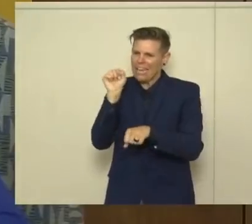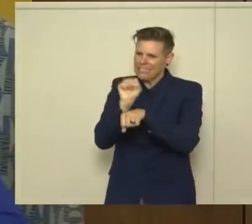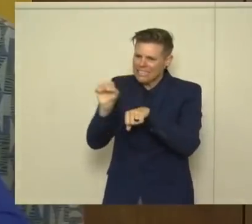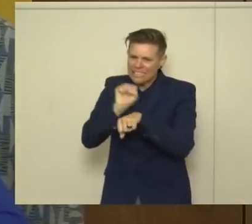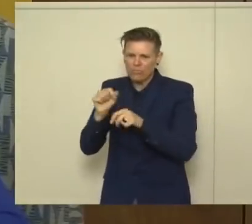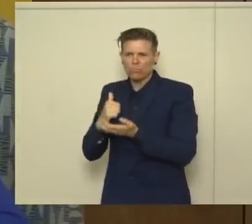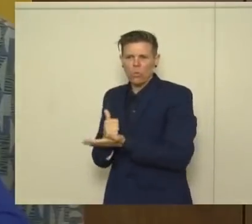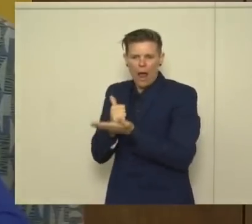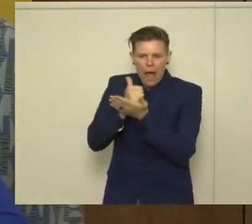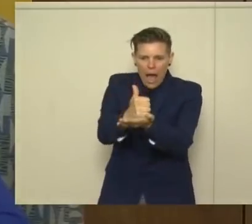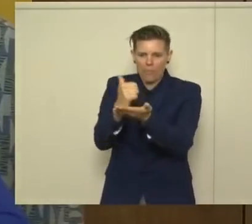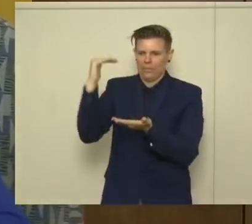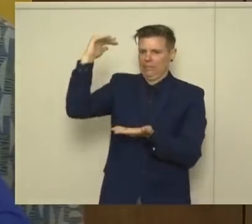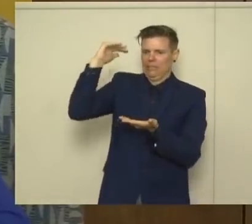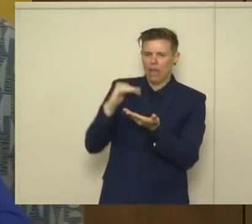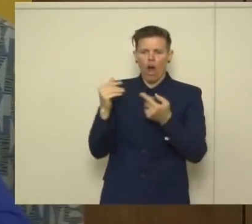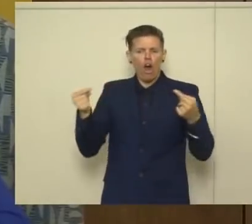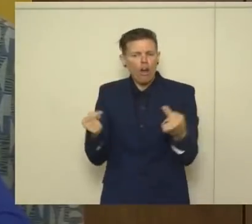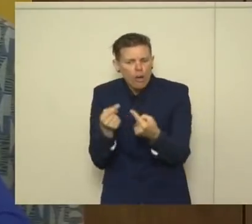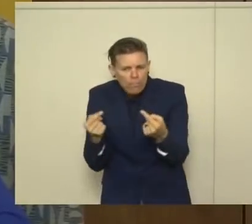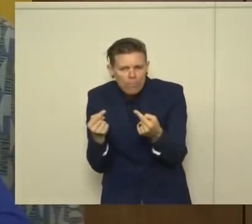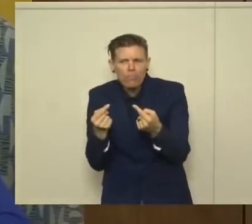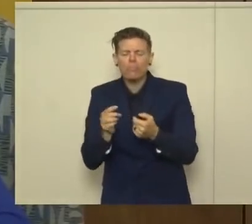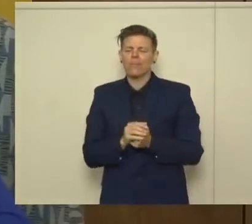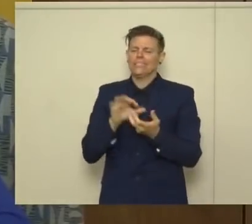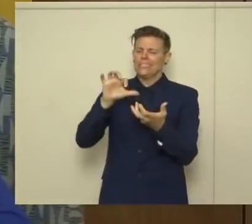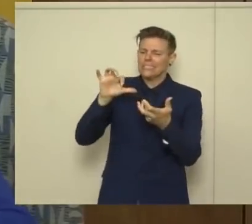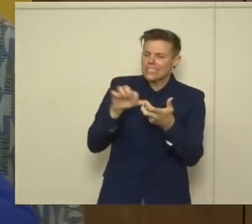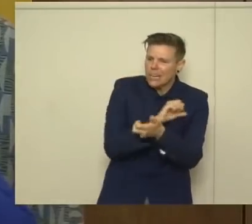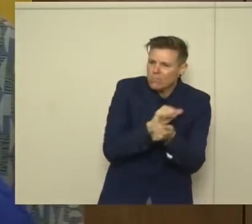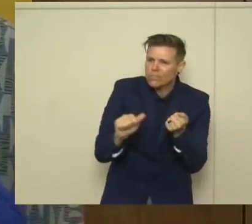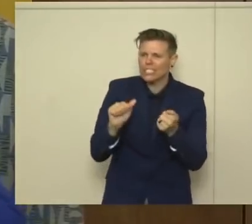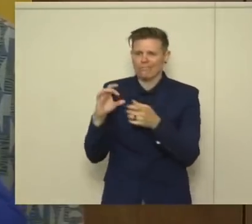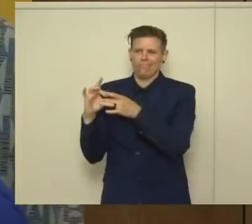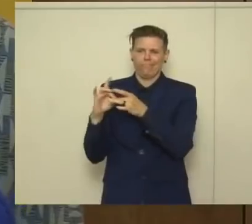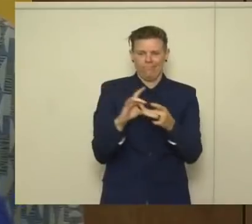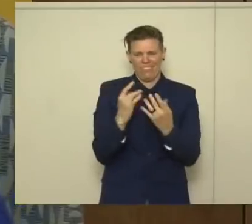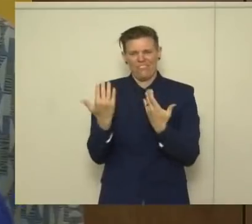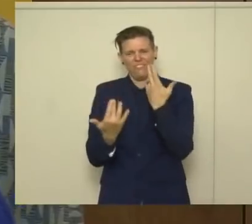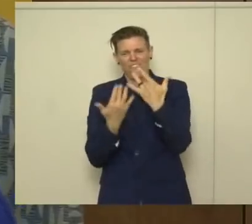and damage related to fire season and these current forest fires.